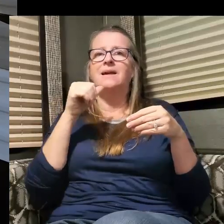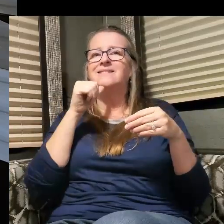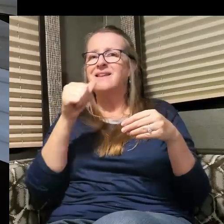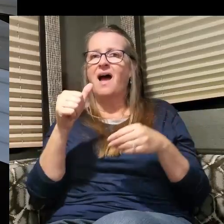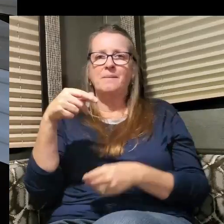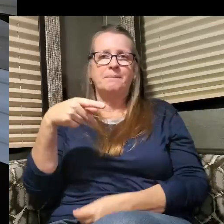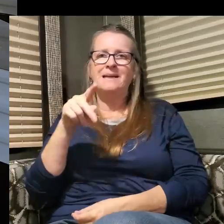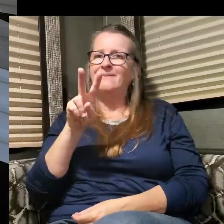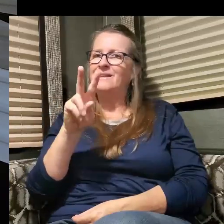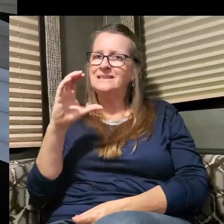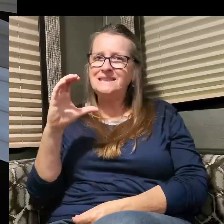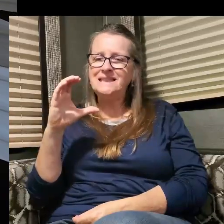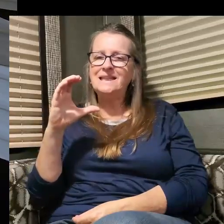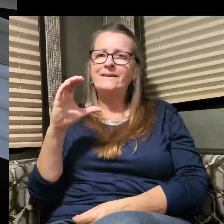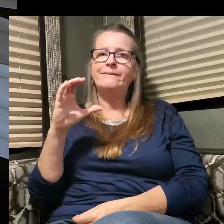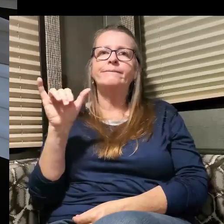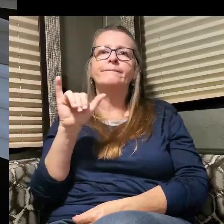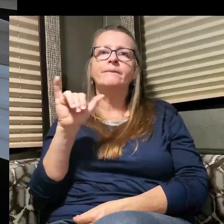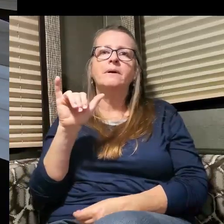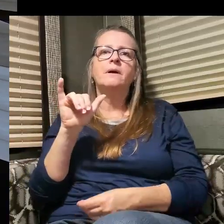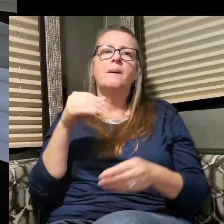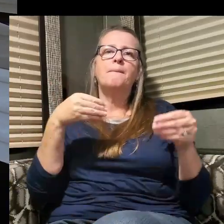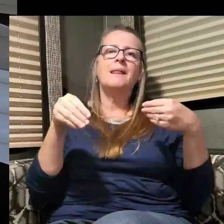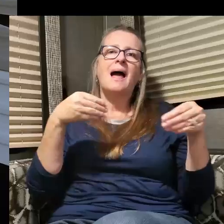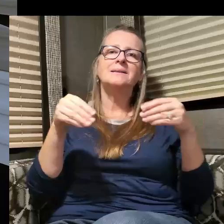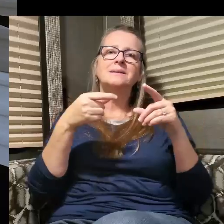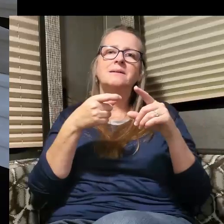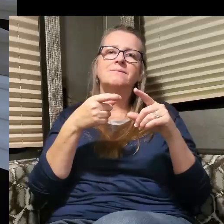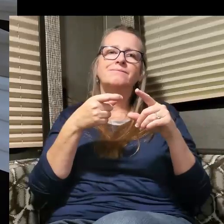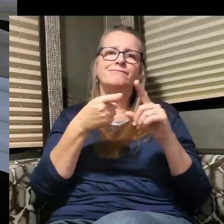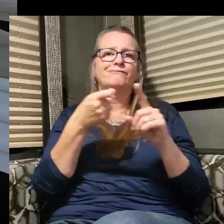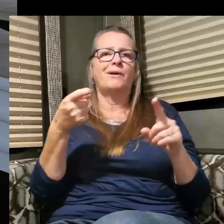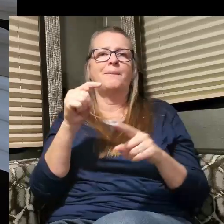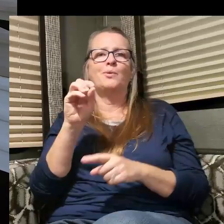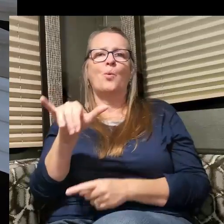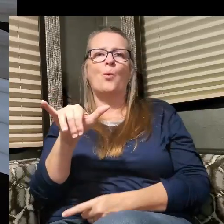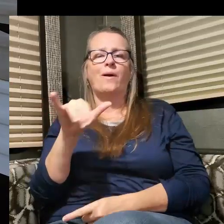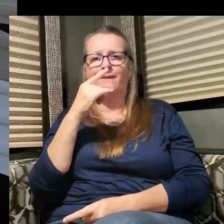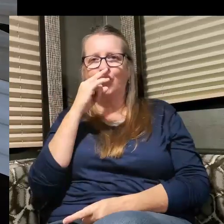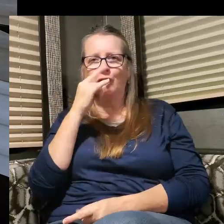It's not even PVC. It's just like plastic that you get in a toy